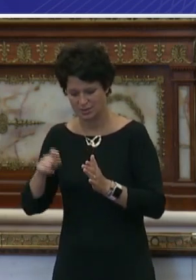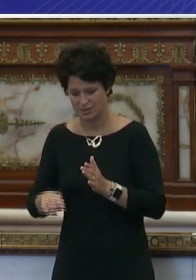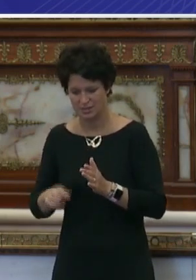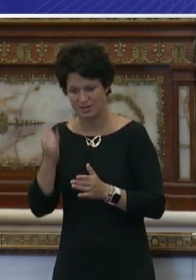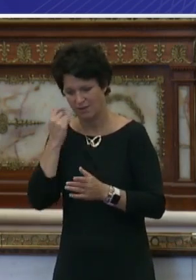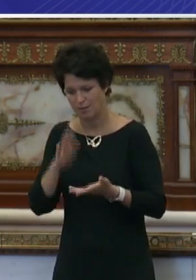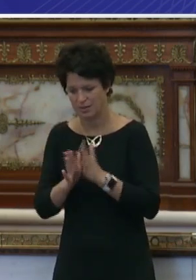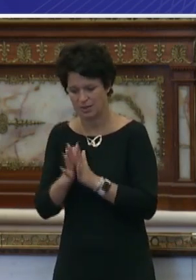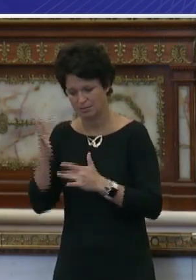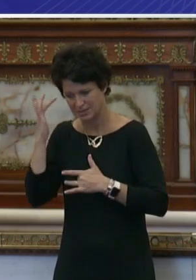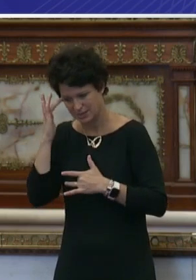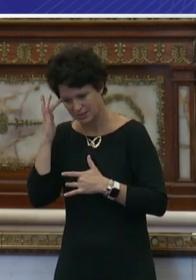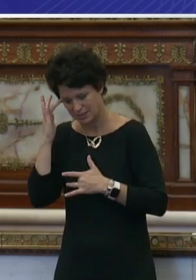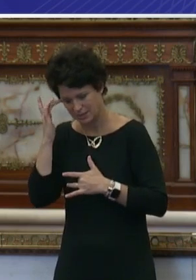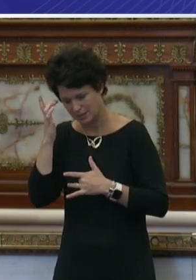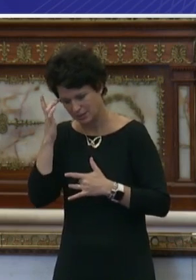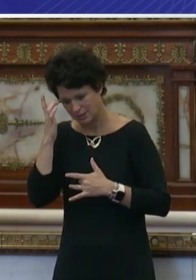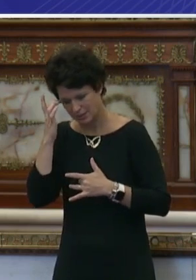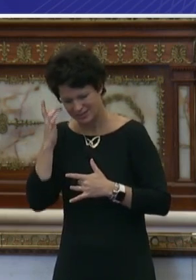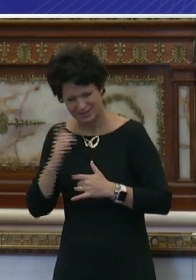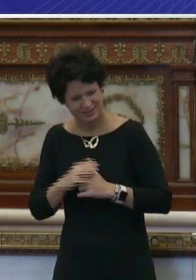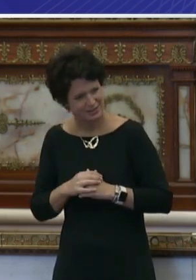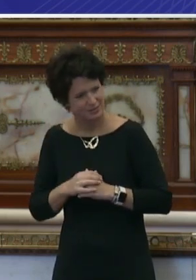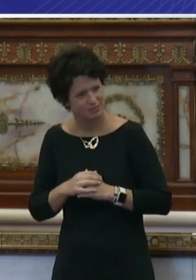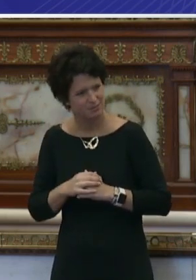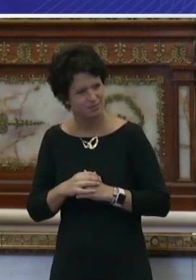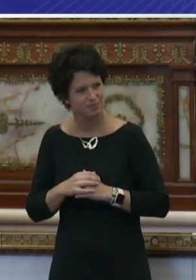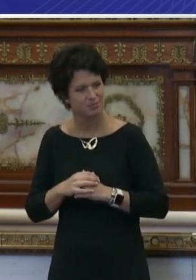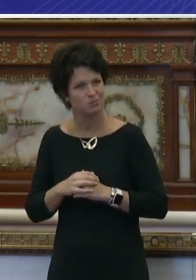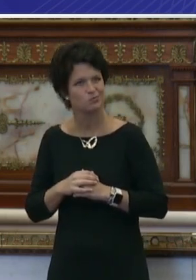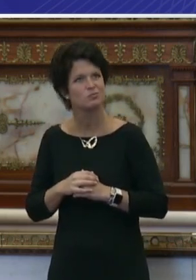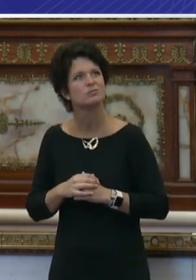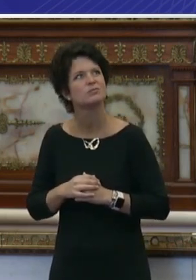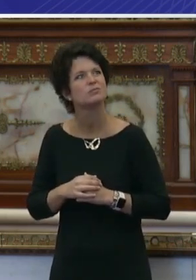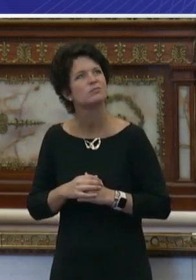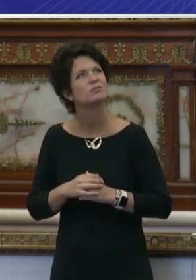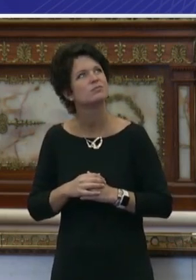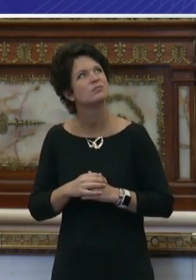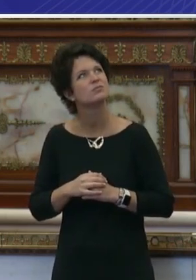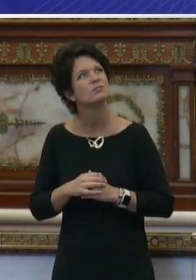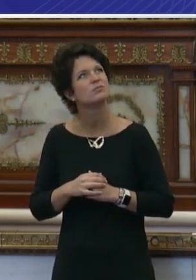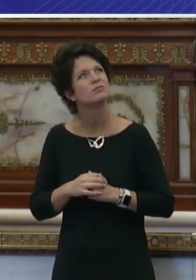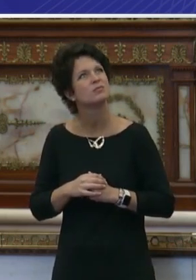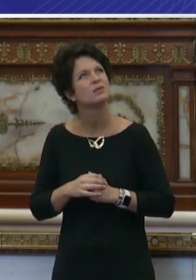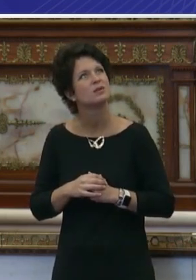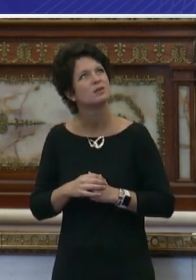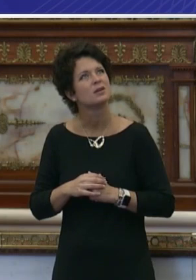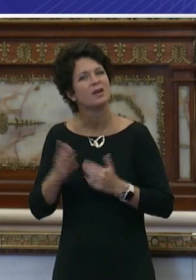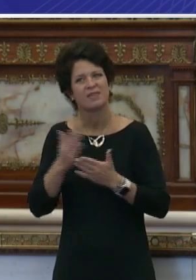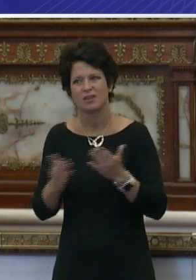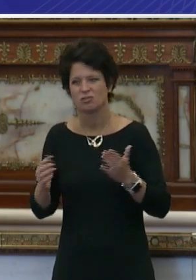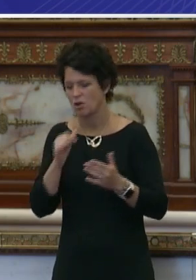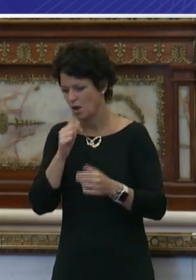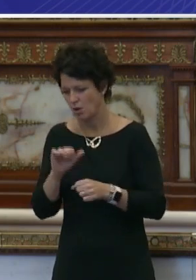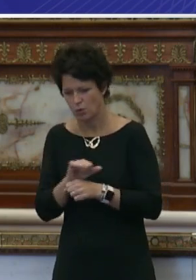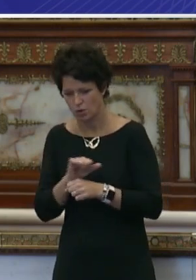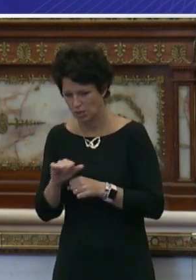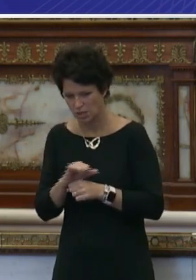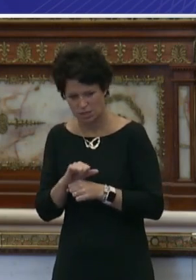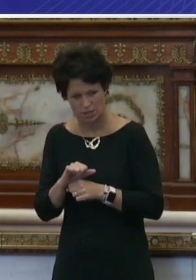sick. I'm not even protected if I refuse to allow passage in my car without a mask. Drivers are routinely deactivated. App